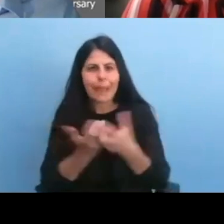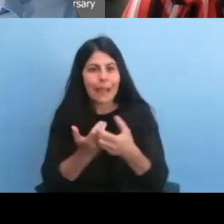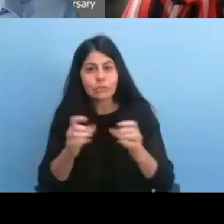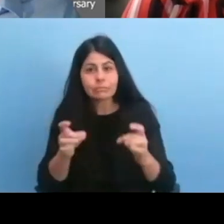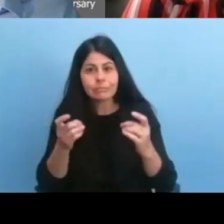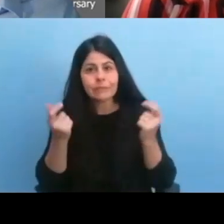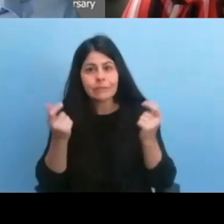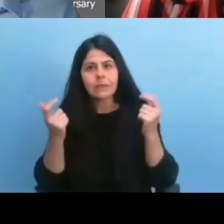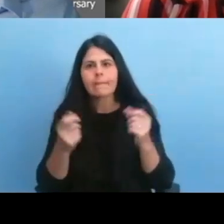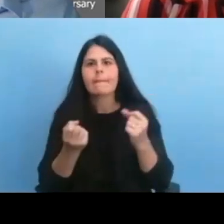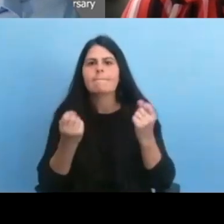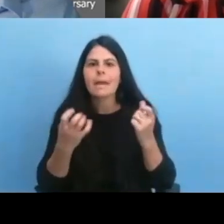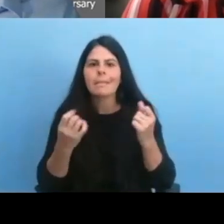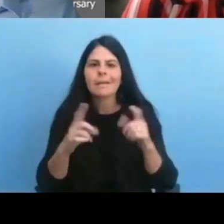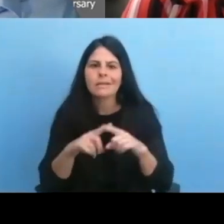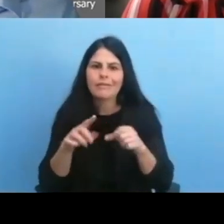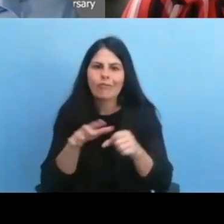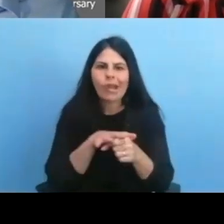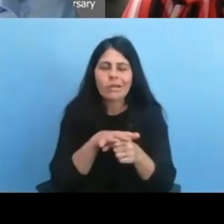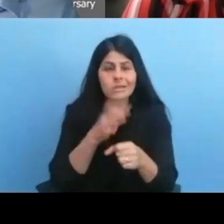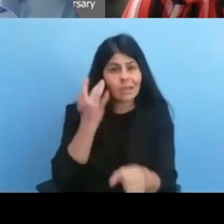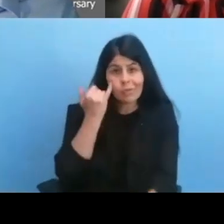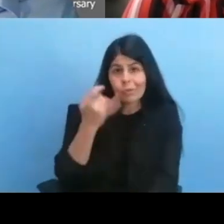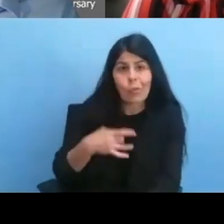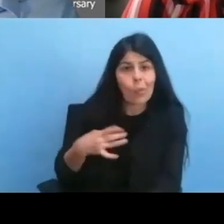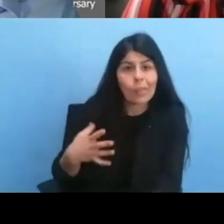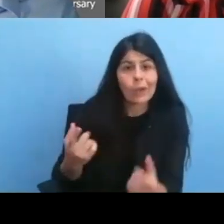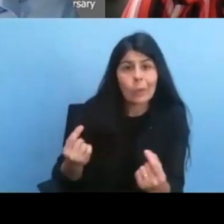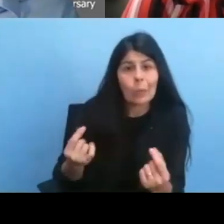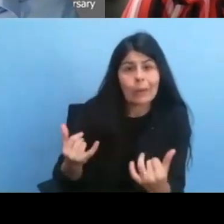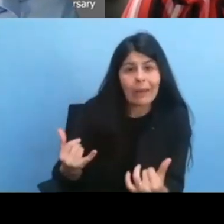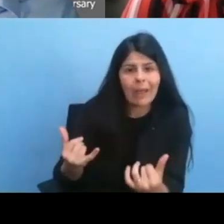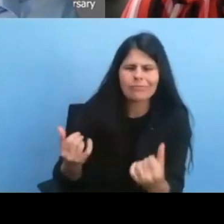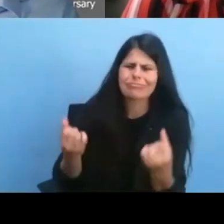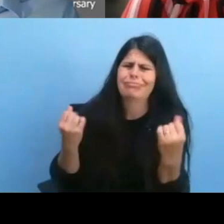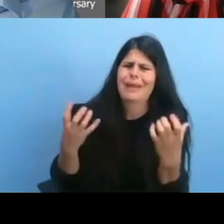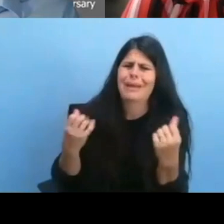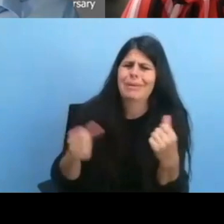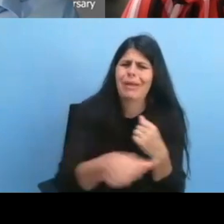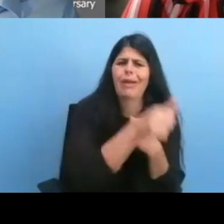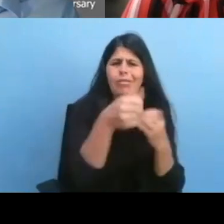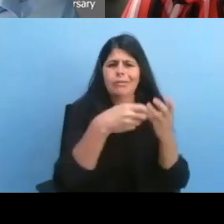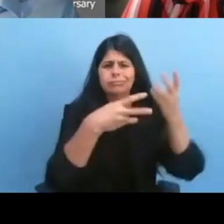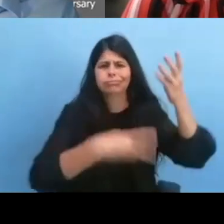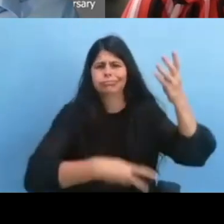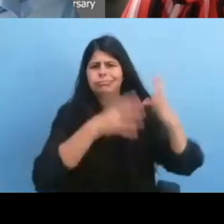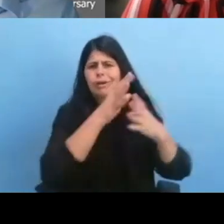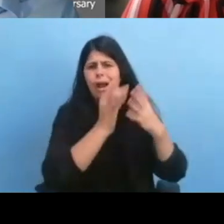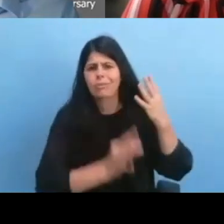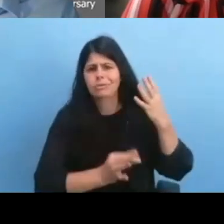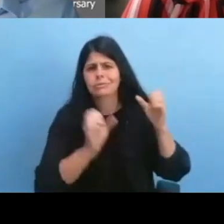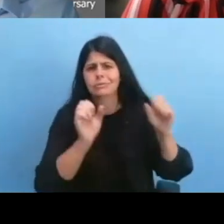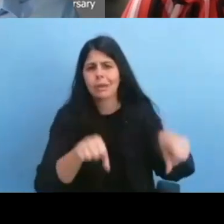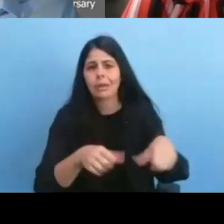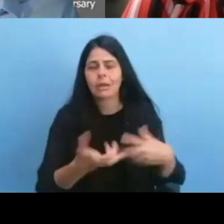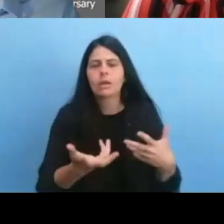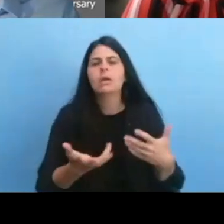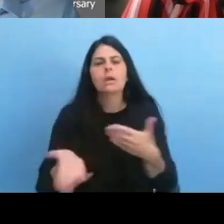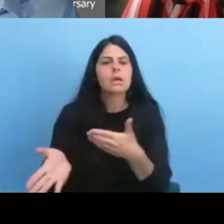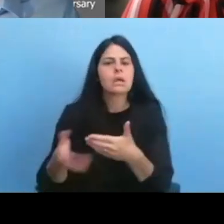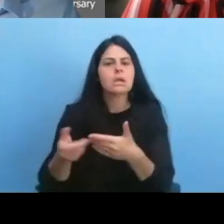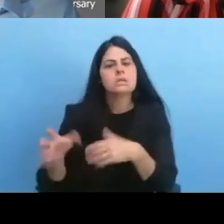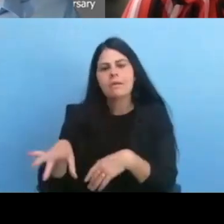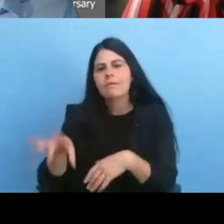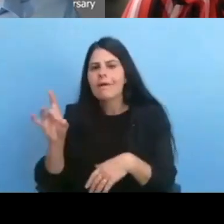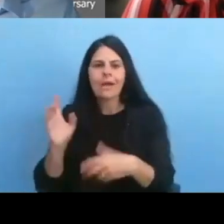different areas that like if you don't like what you're doing now, there's a lot out there to do. And it's easy to find a home